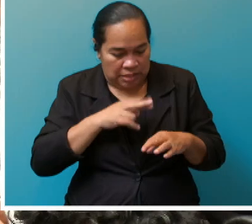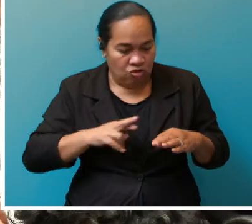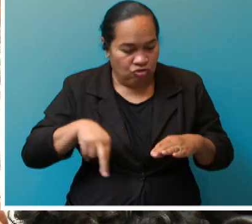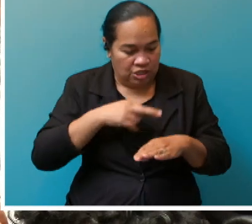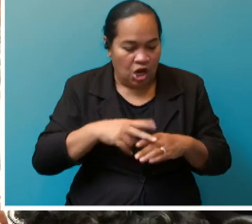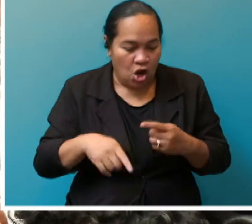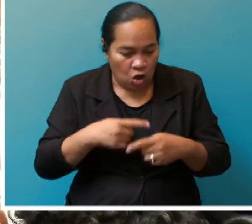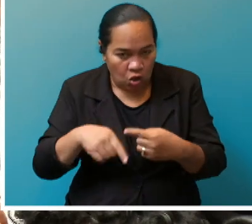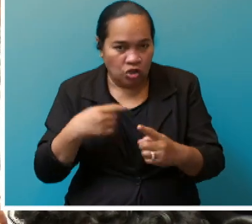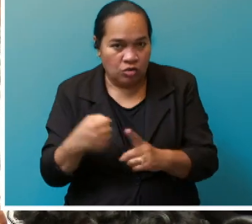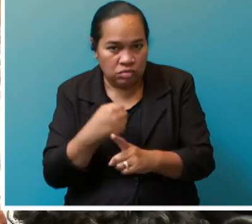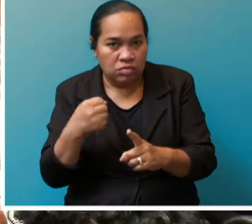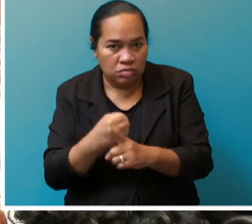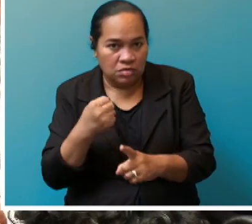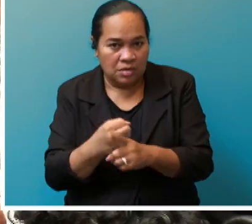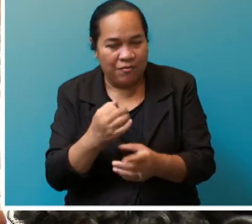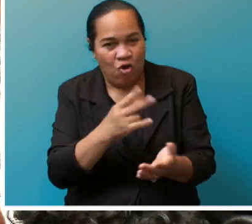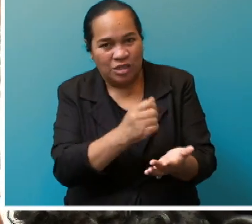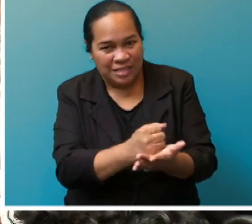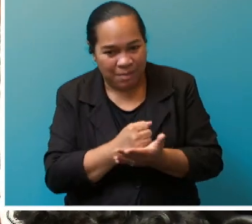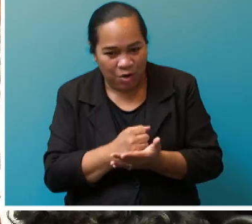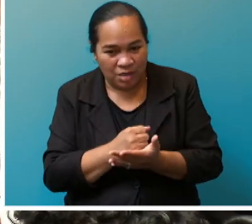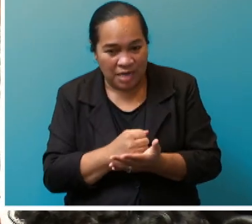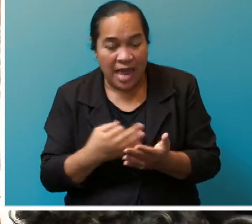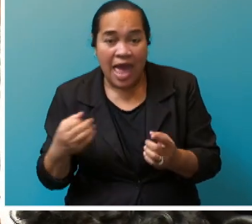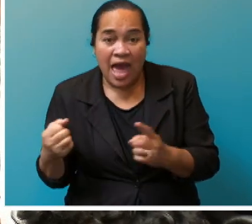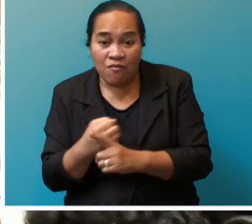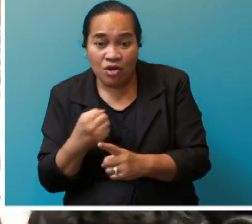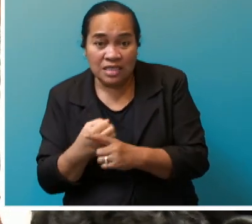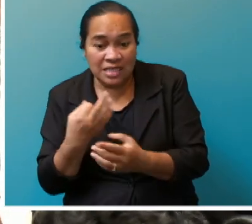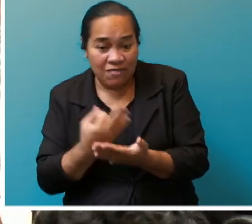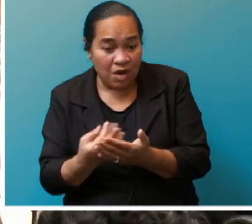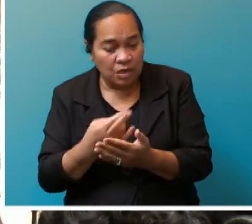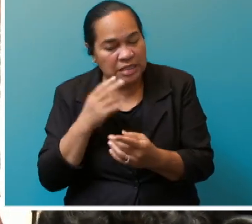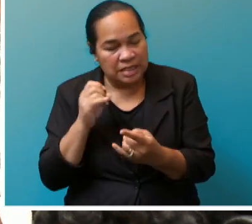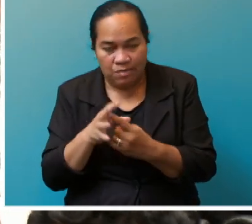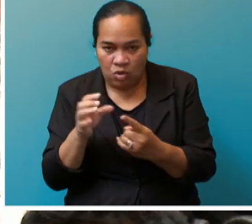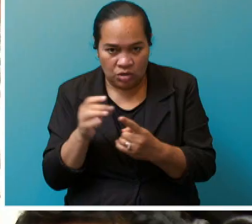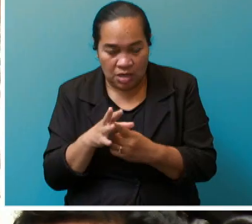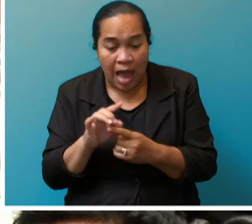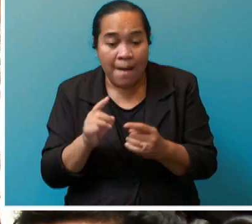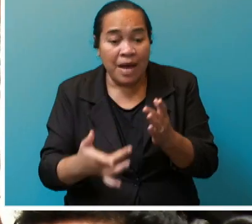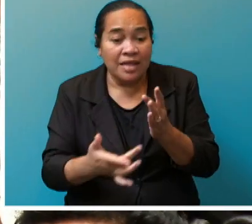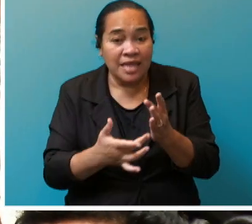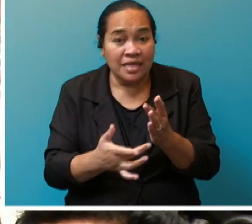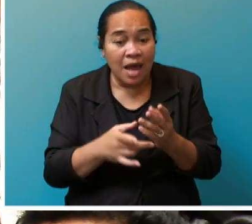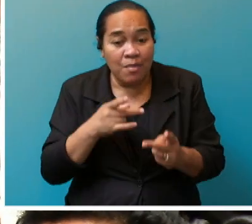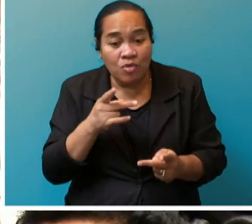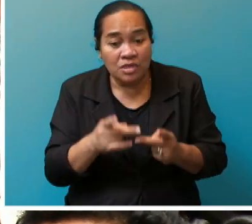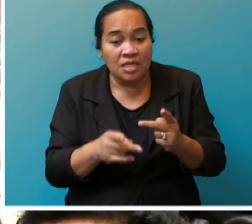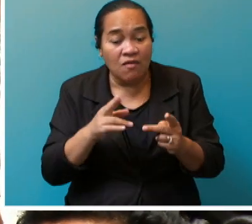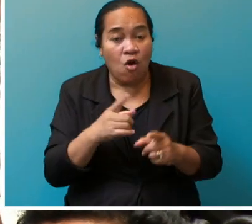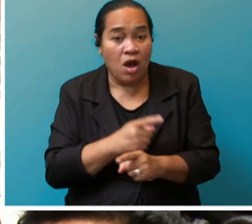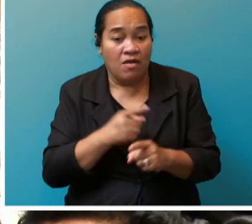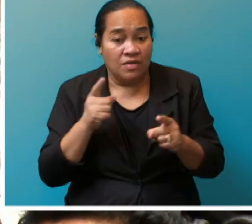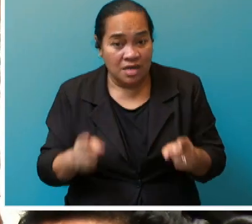this initiative. While advocacy and fundraising efforts remain critical, the technical process of developing the governance,